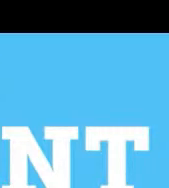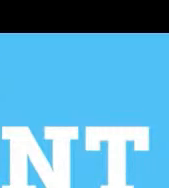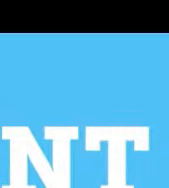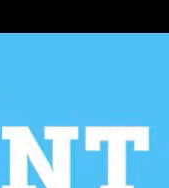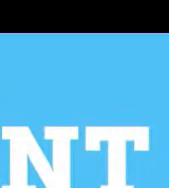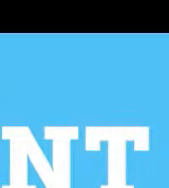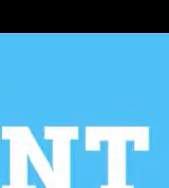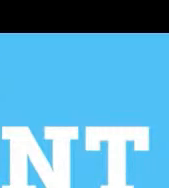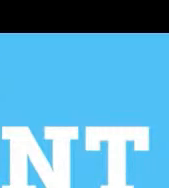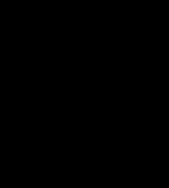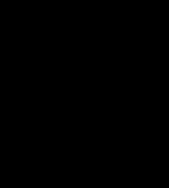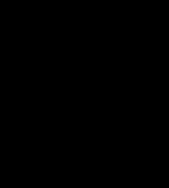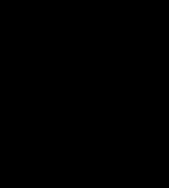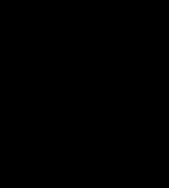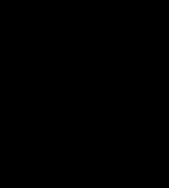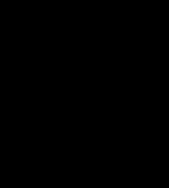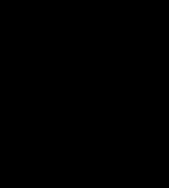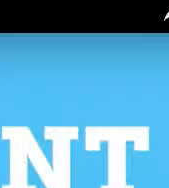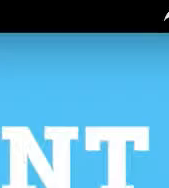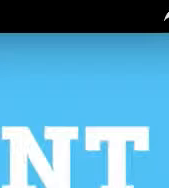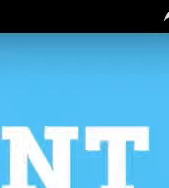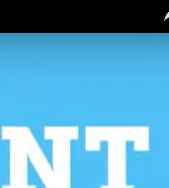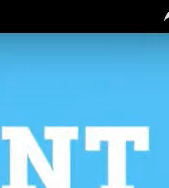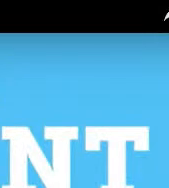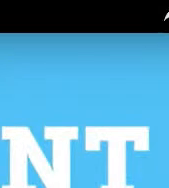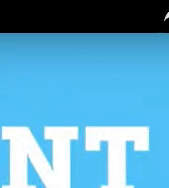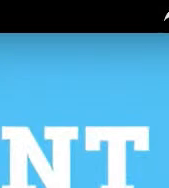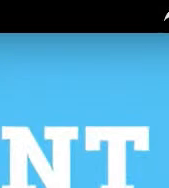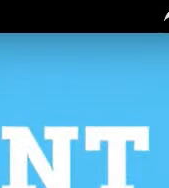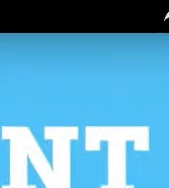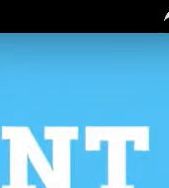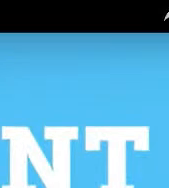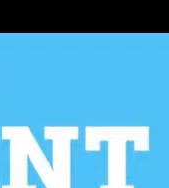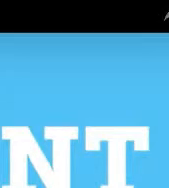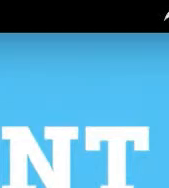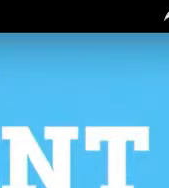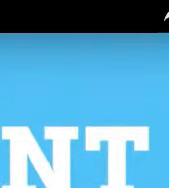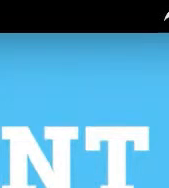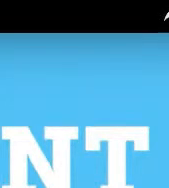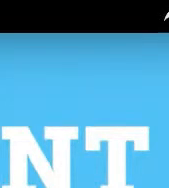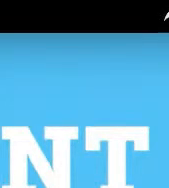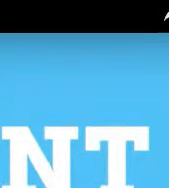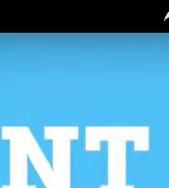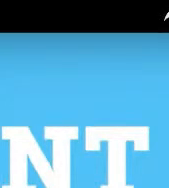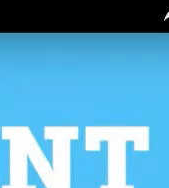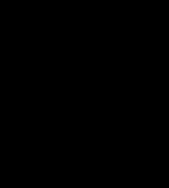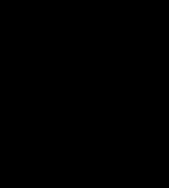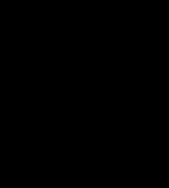dougherty.ga.us. Join the Dougherty County